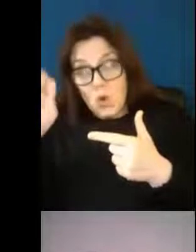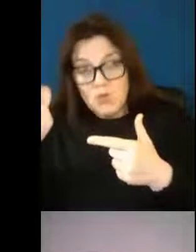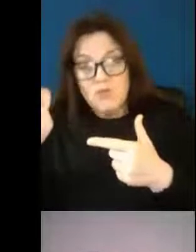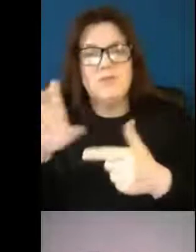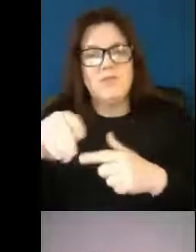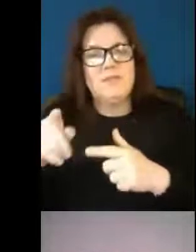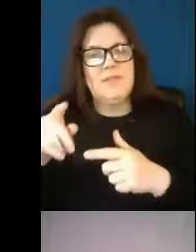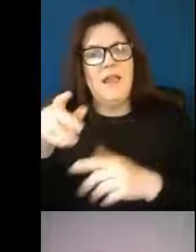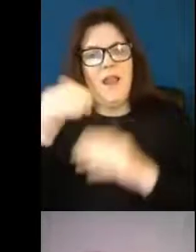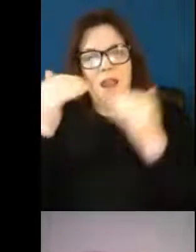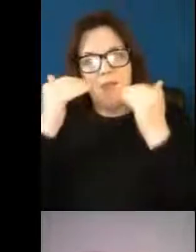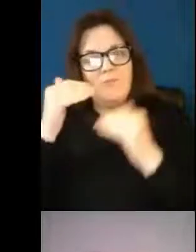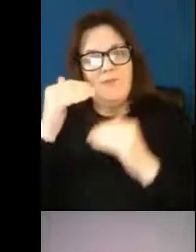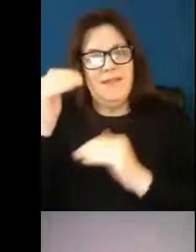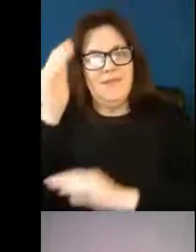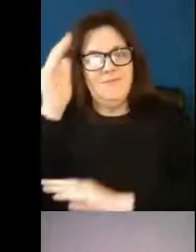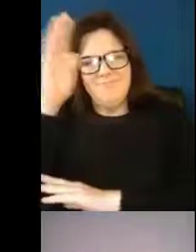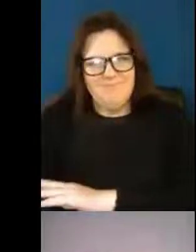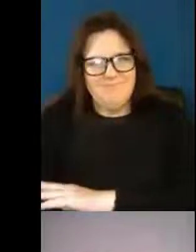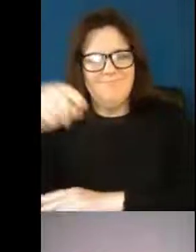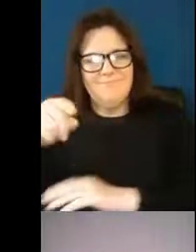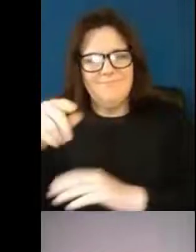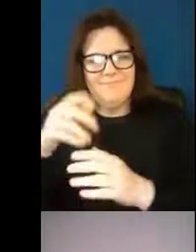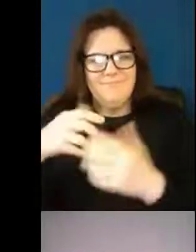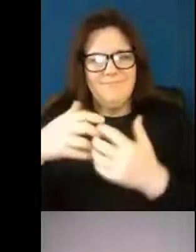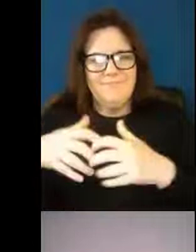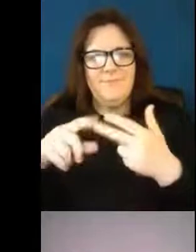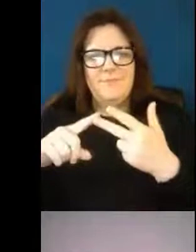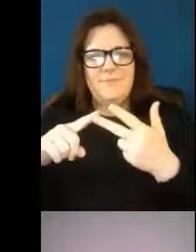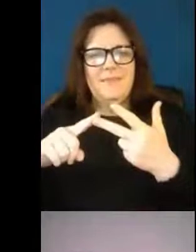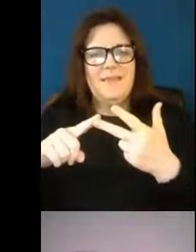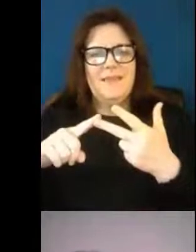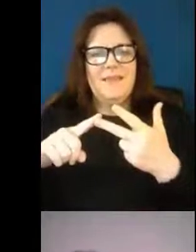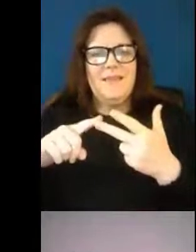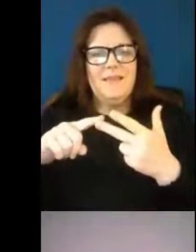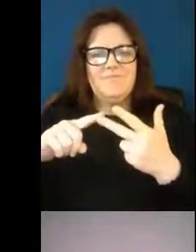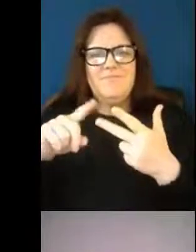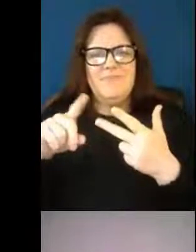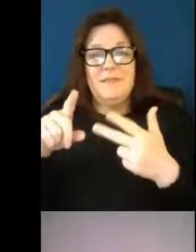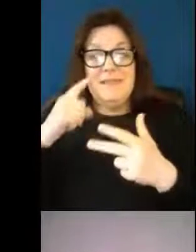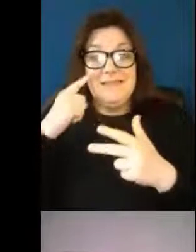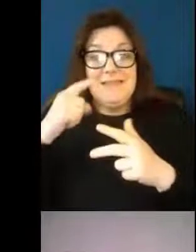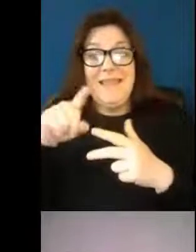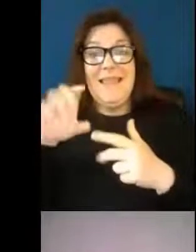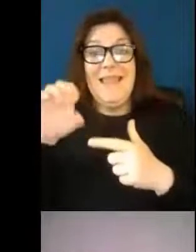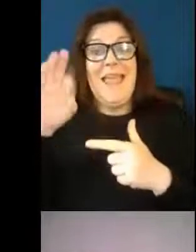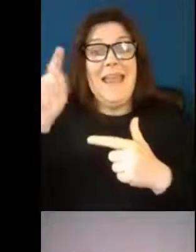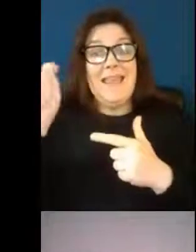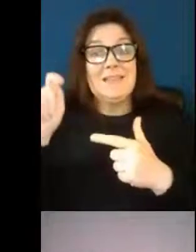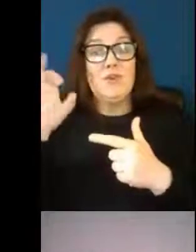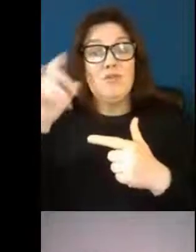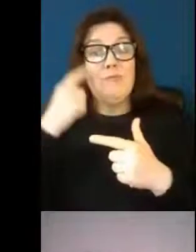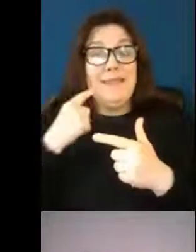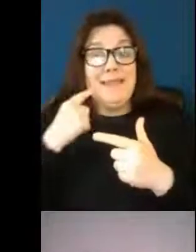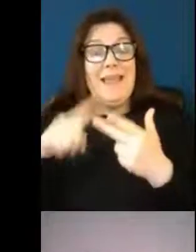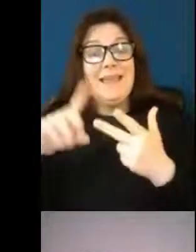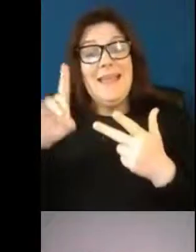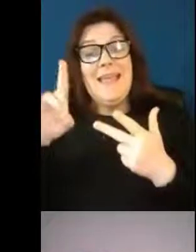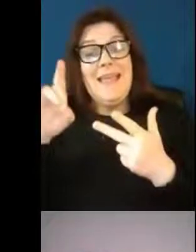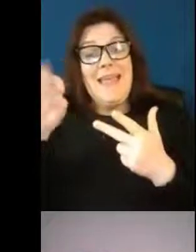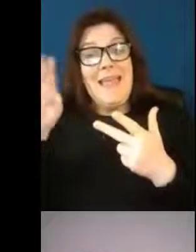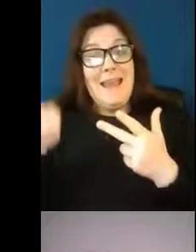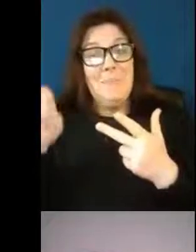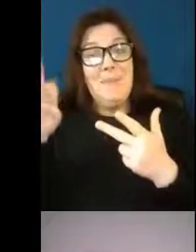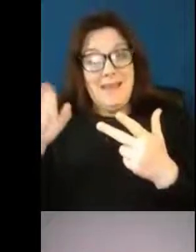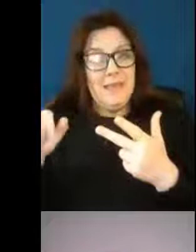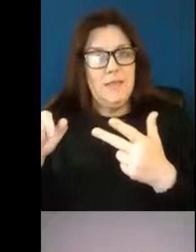technologist, Elliot Green and Helen Bailey were student learners who were involved in a